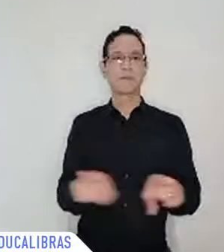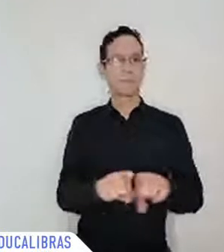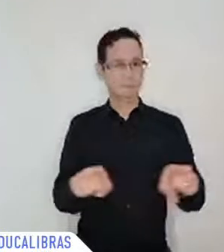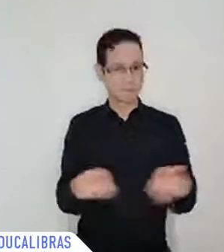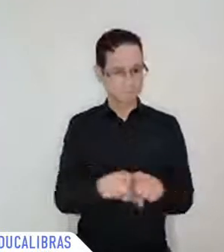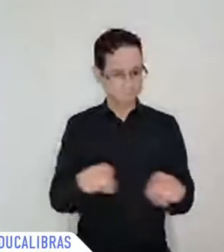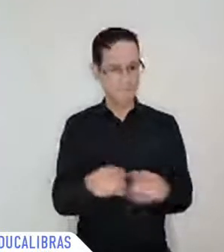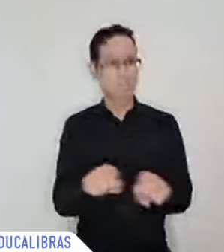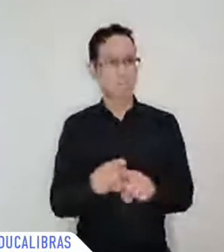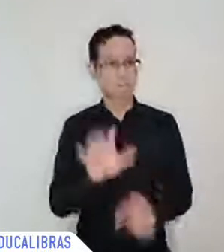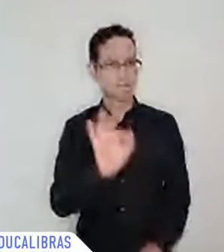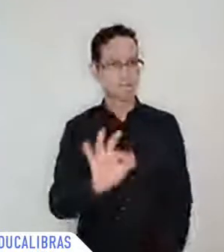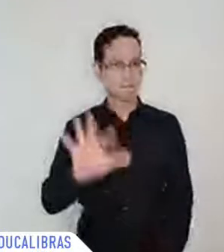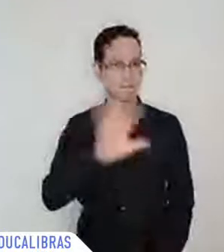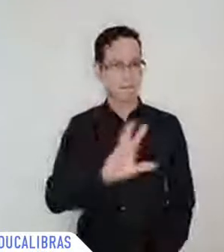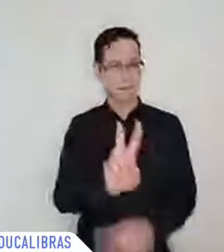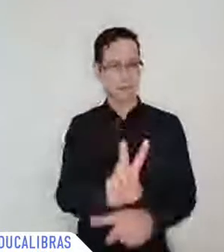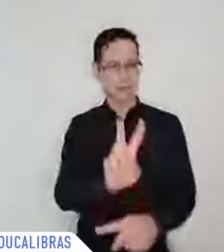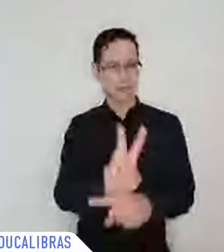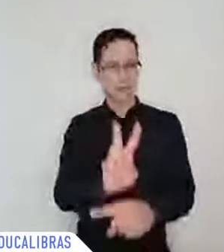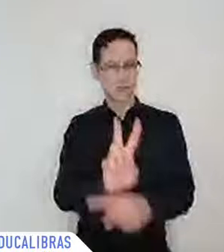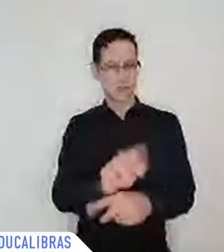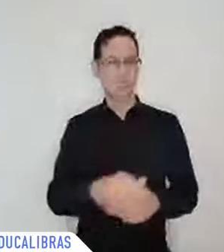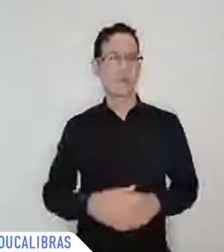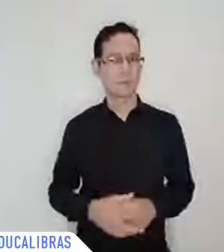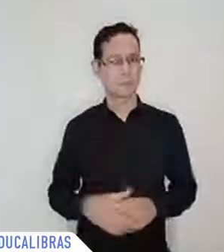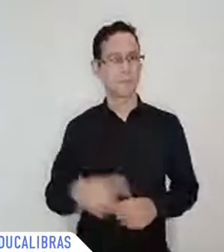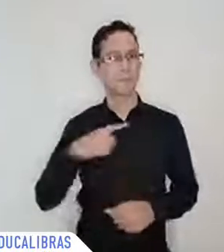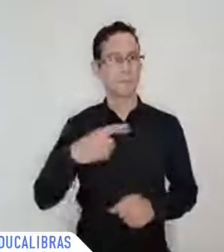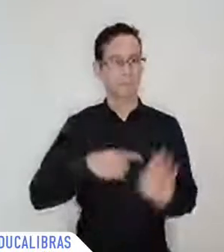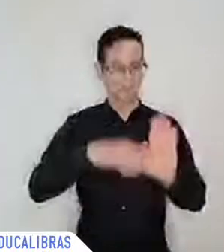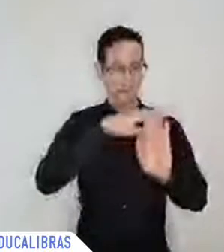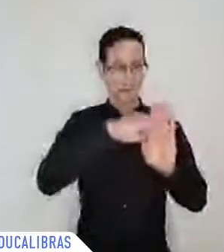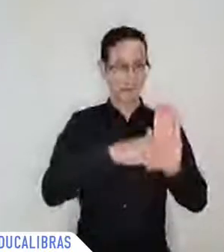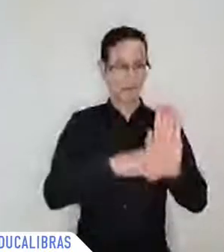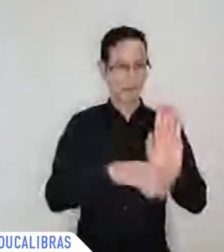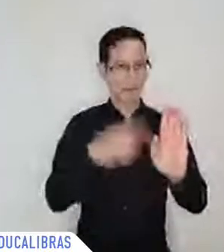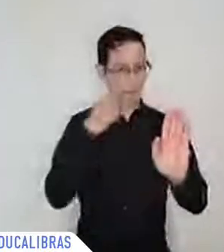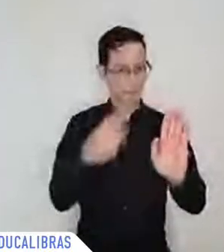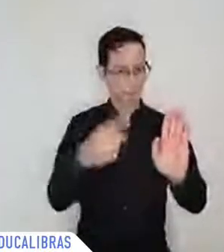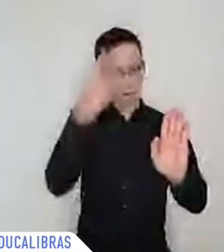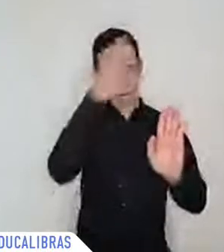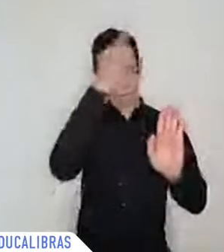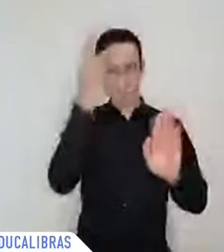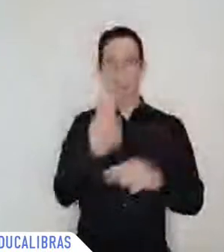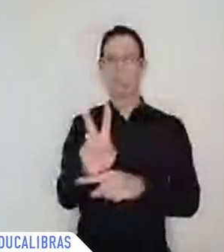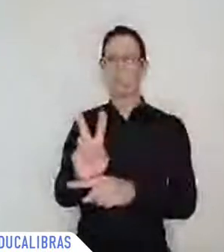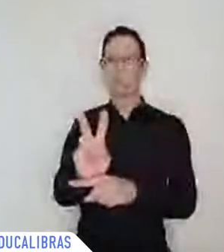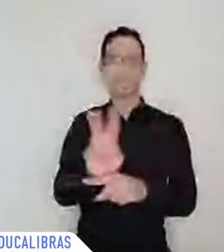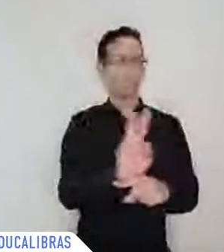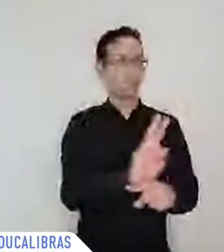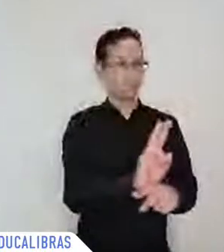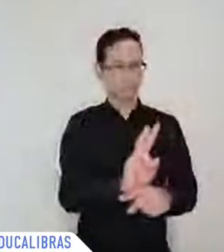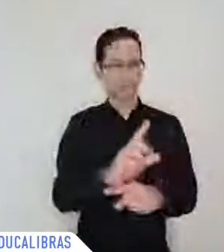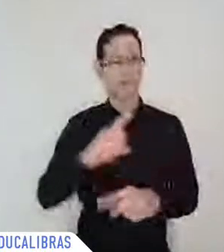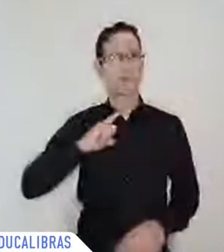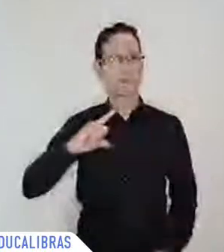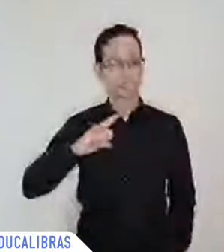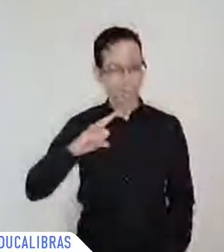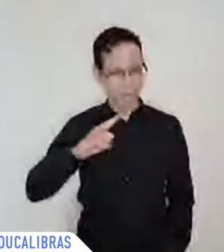some state surveillance that has increased, with many lists of people who